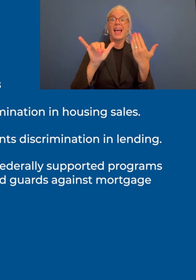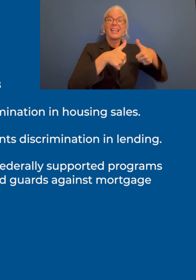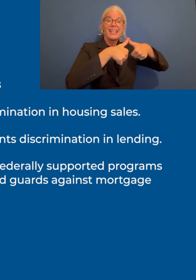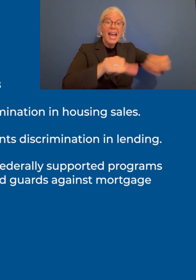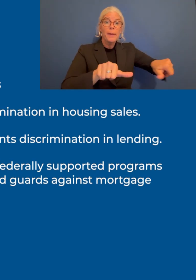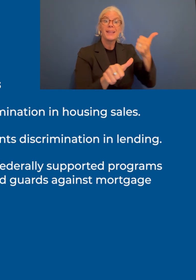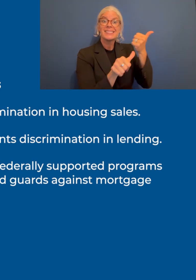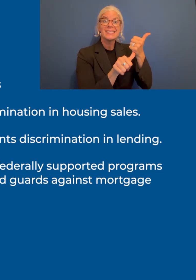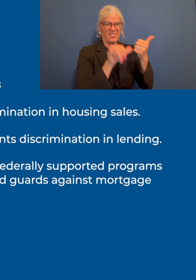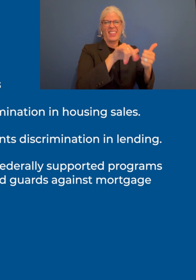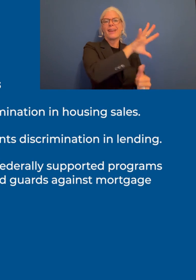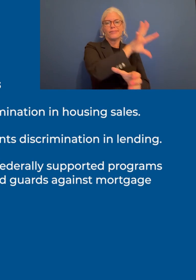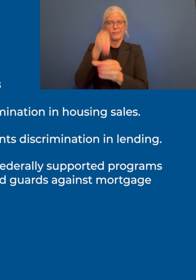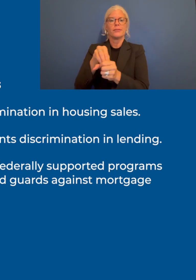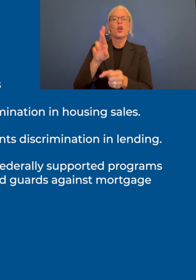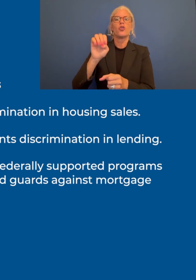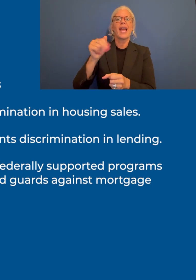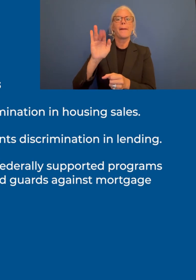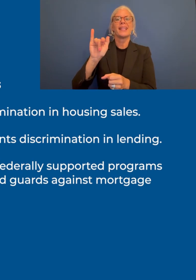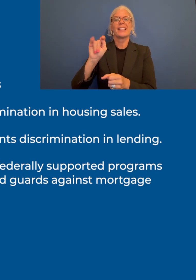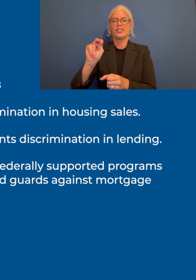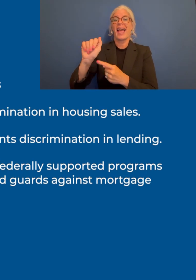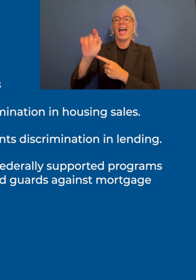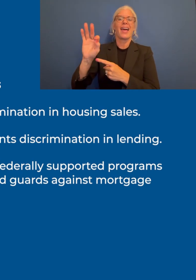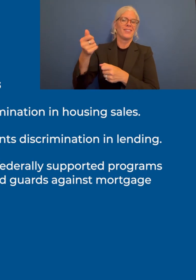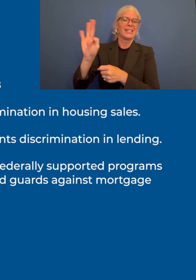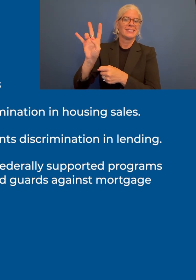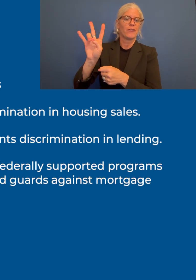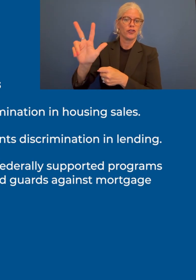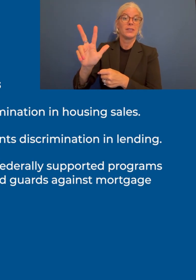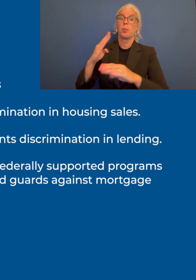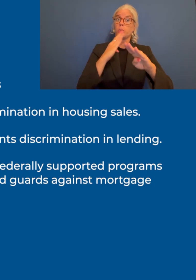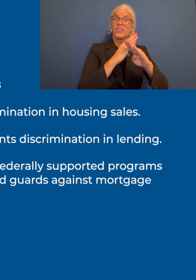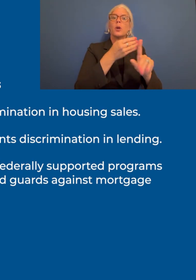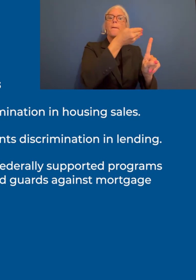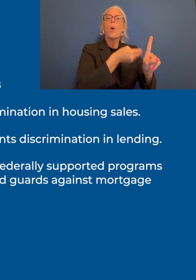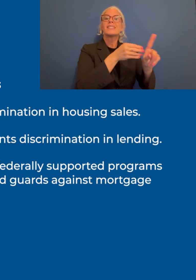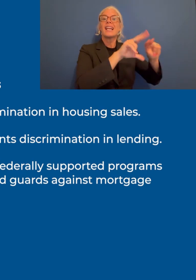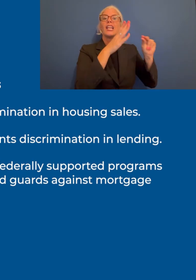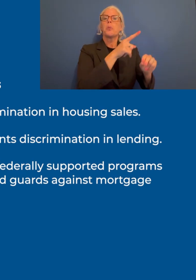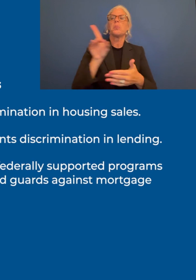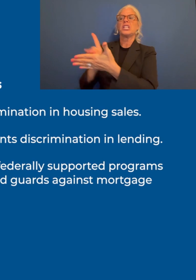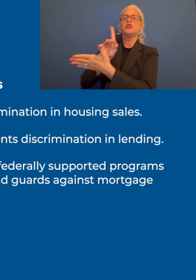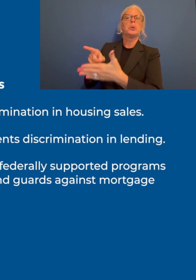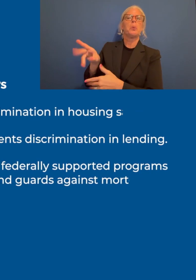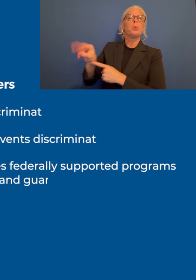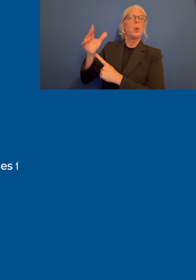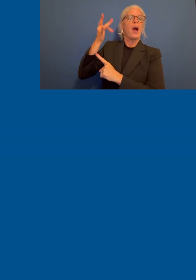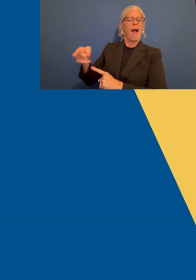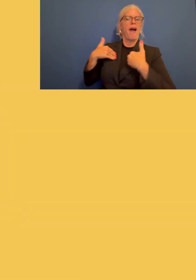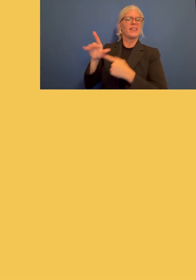down payment assistance fall under the Rehabilitation Act of 1973, preventing mortgage lenders from discriminating due to